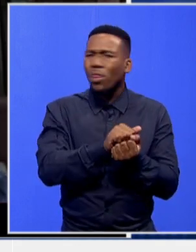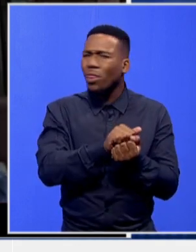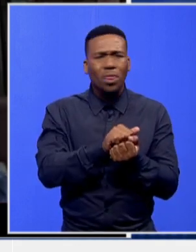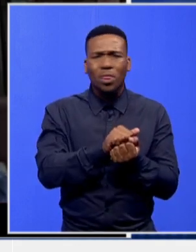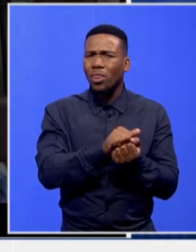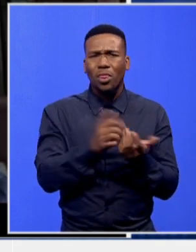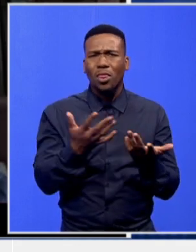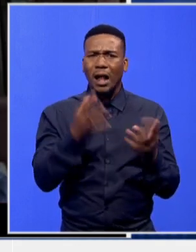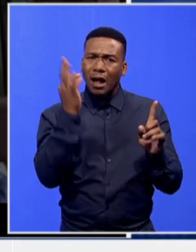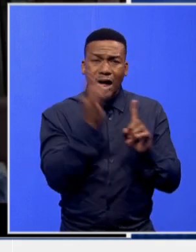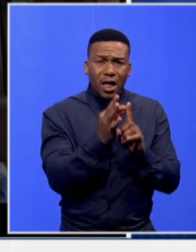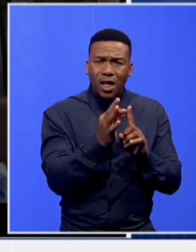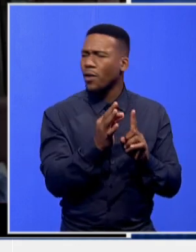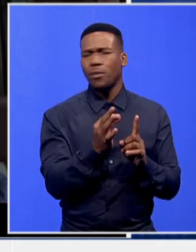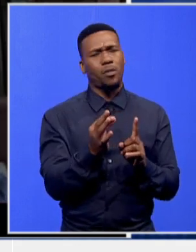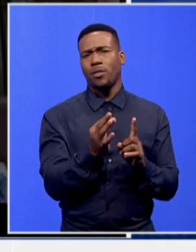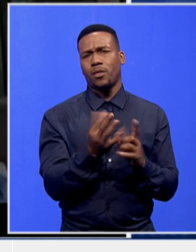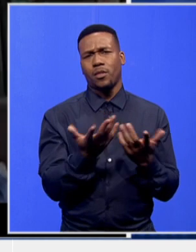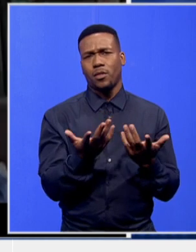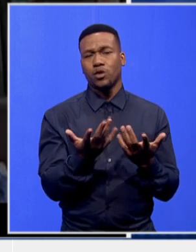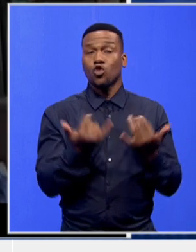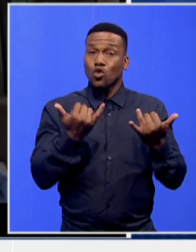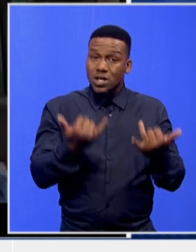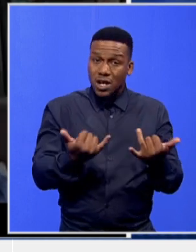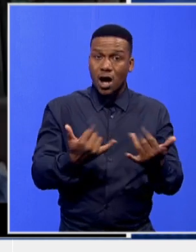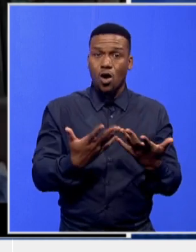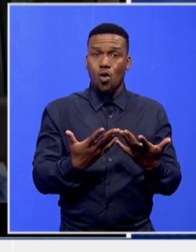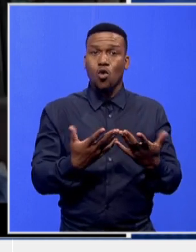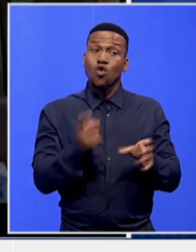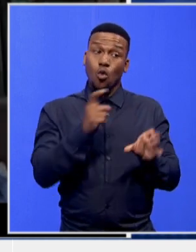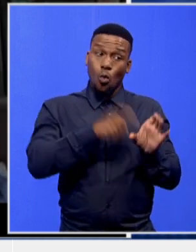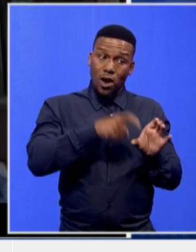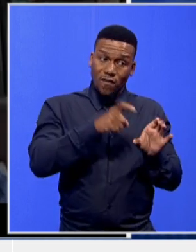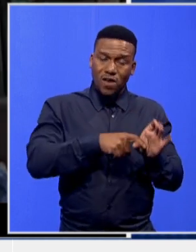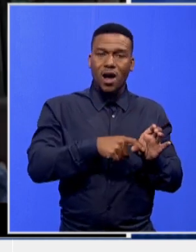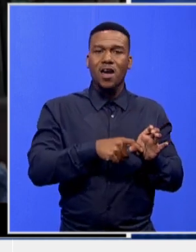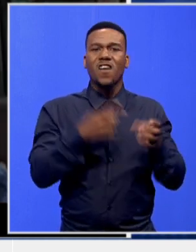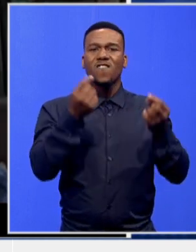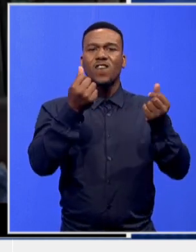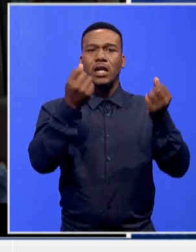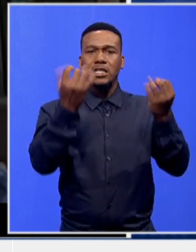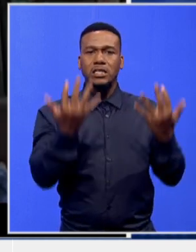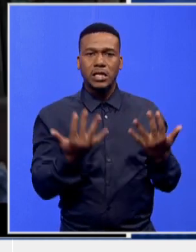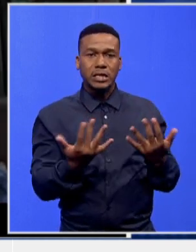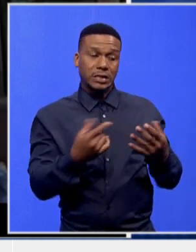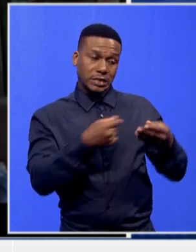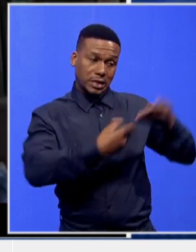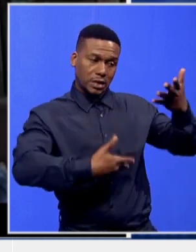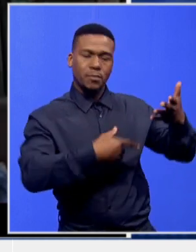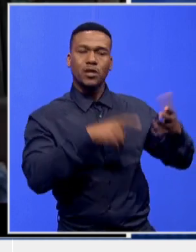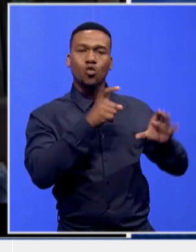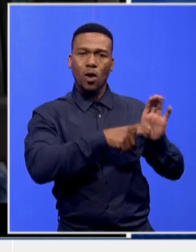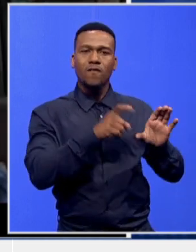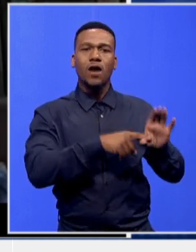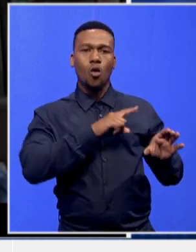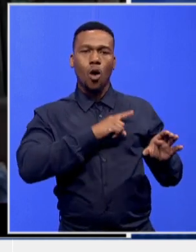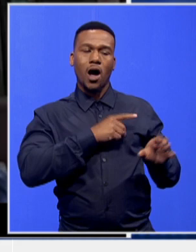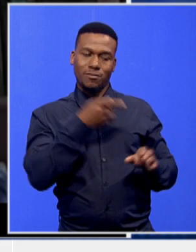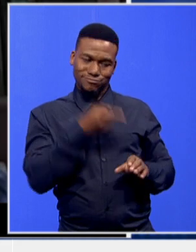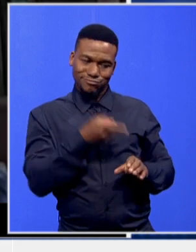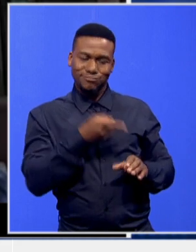they qualified Eskom's financial statements on that basis. So when lenders look into